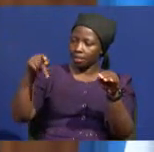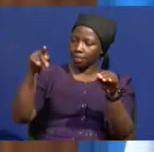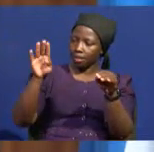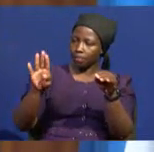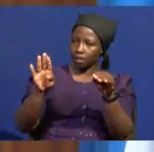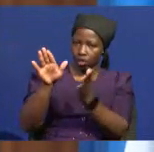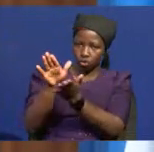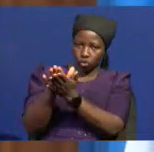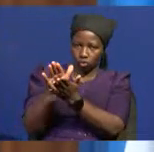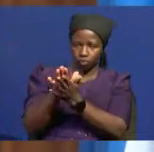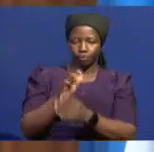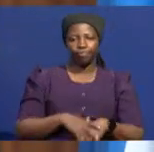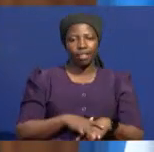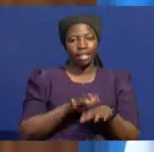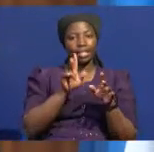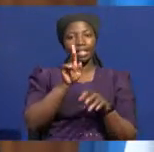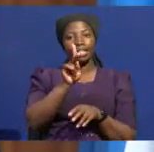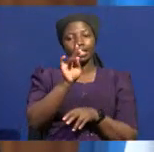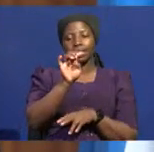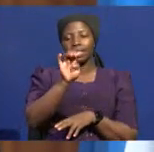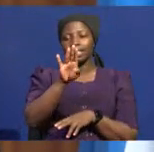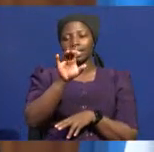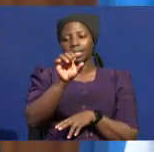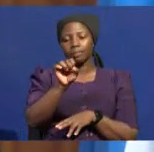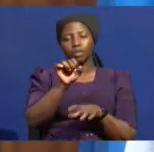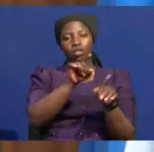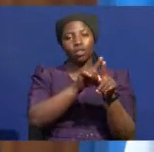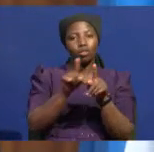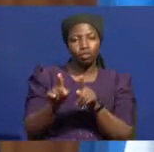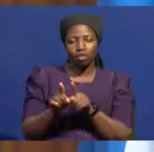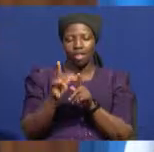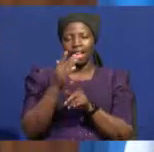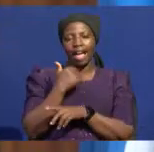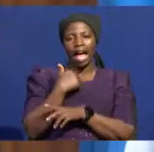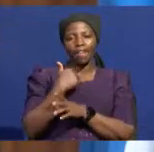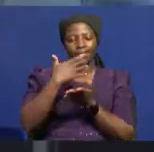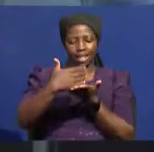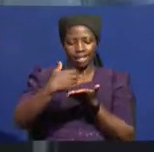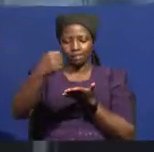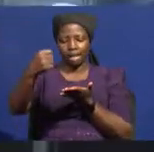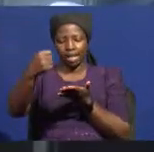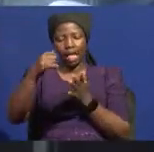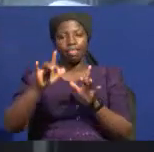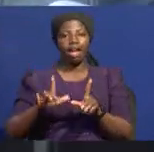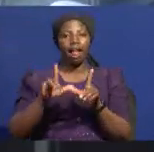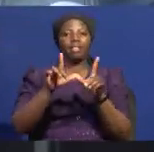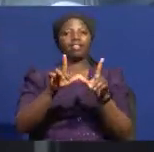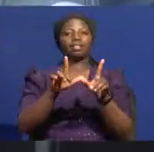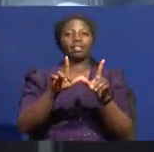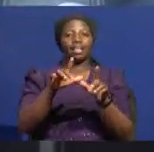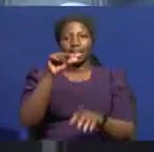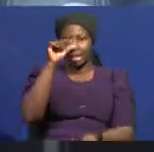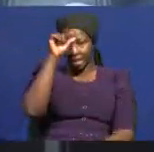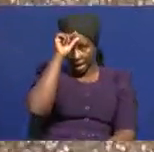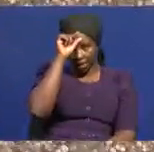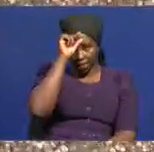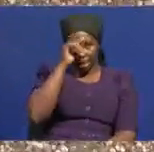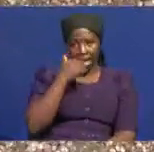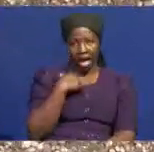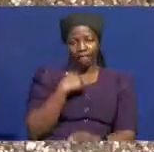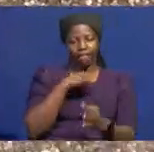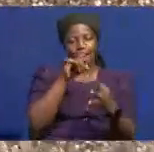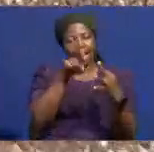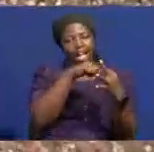Bureau of Standard has moved ahead also to suspend the licenses. The government has blacklisted three brands